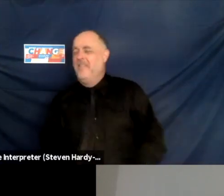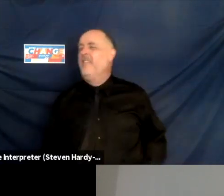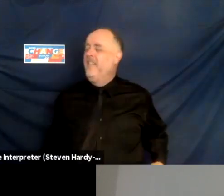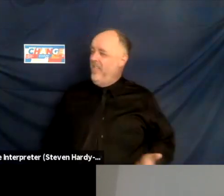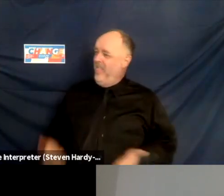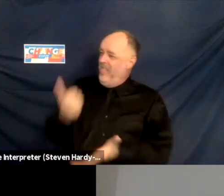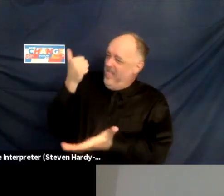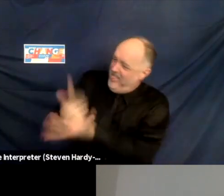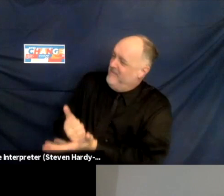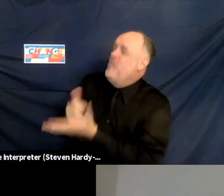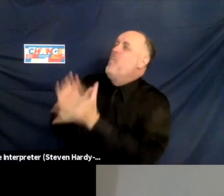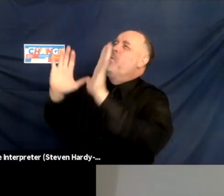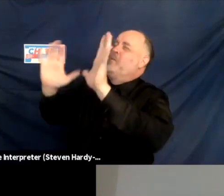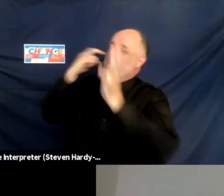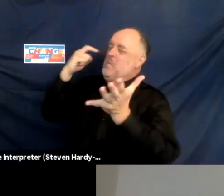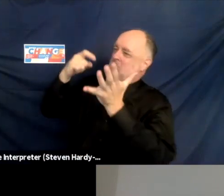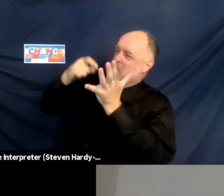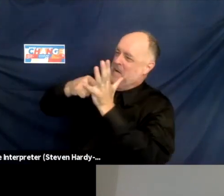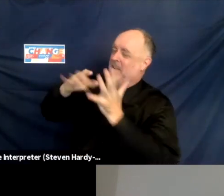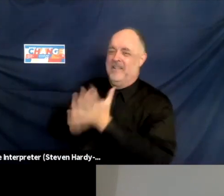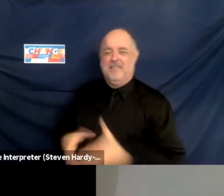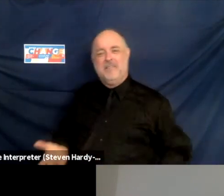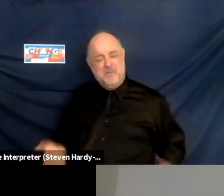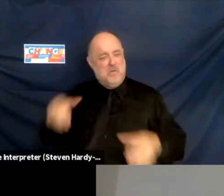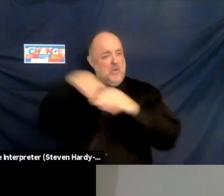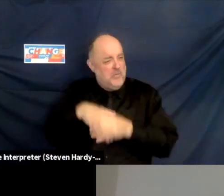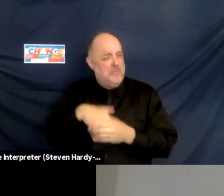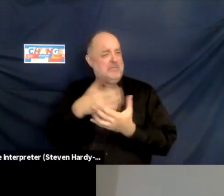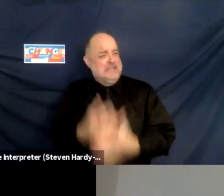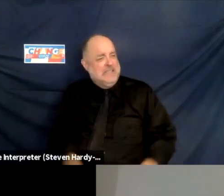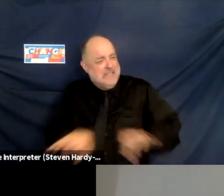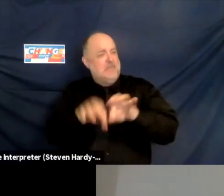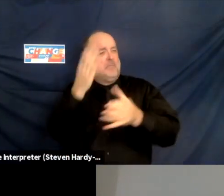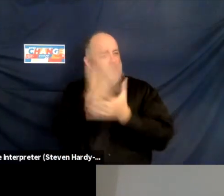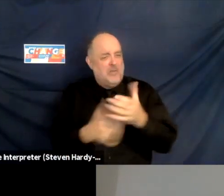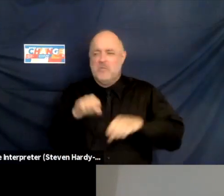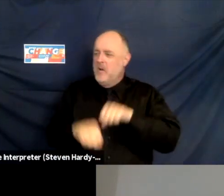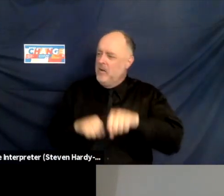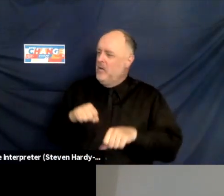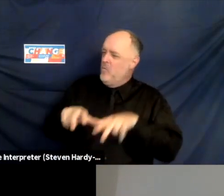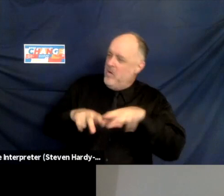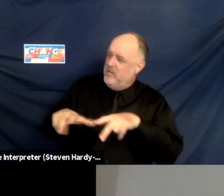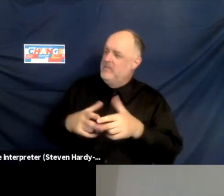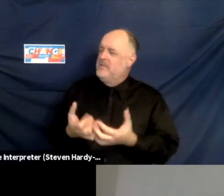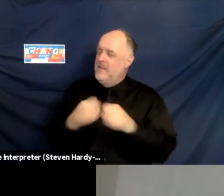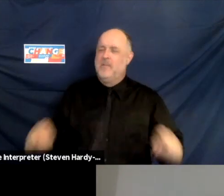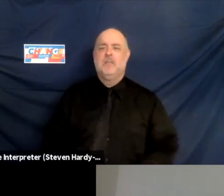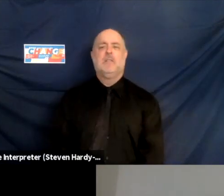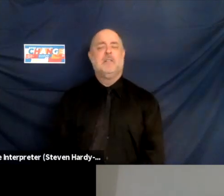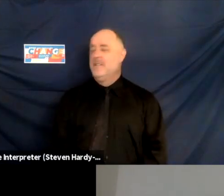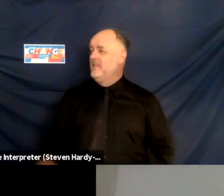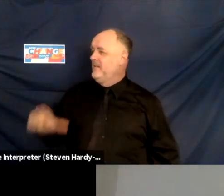and to include significant new provisions on biking and walking infrastructure and safety. The League of American Bicyclists mission is to